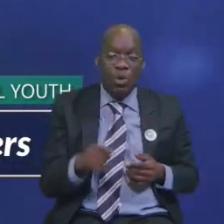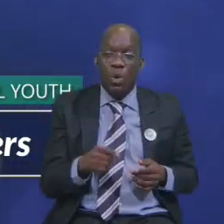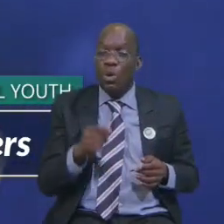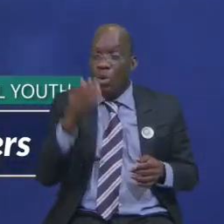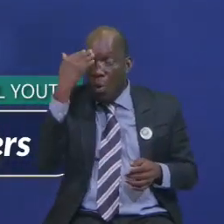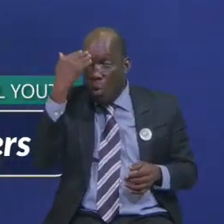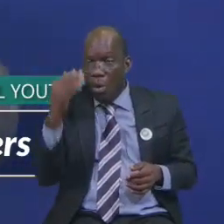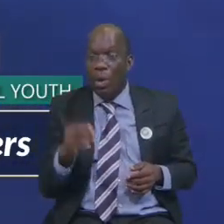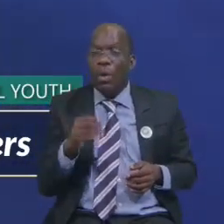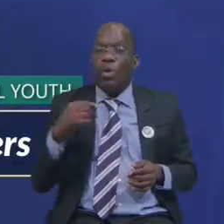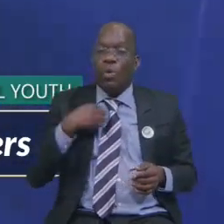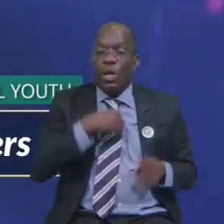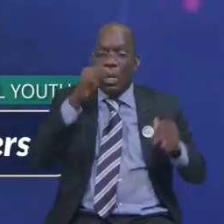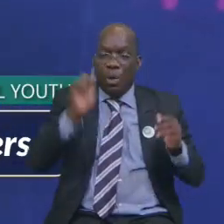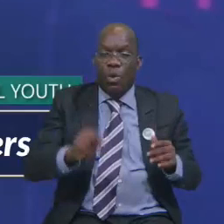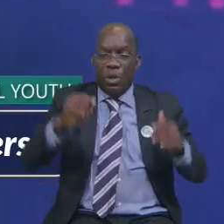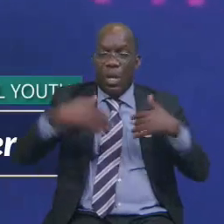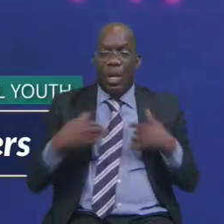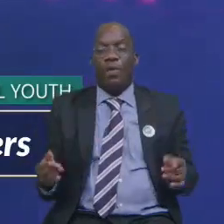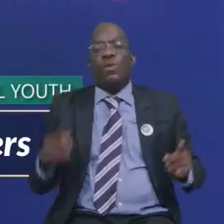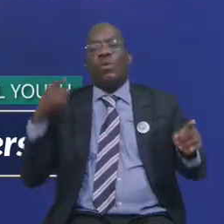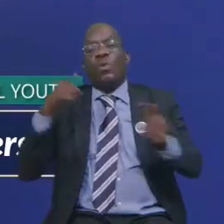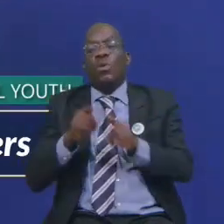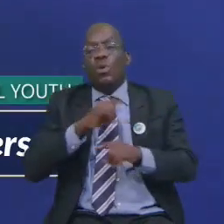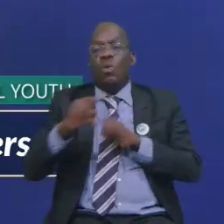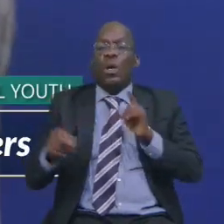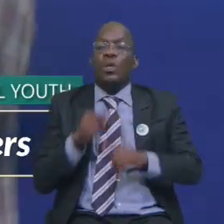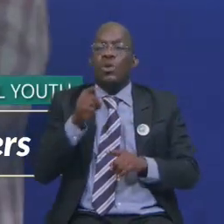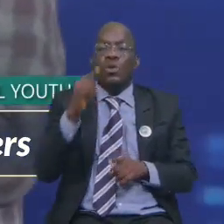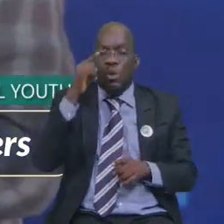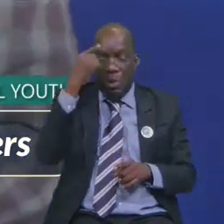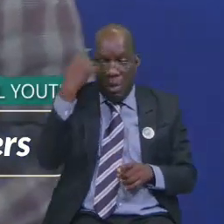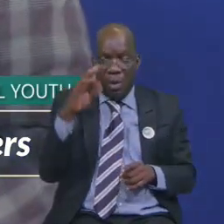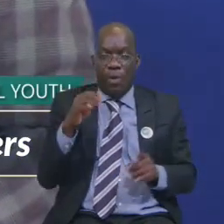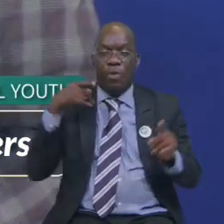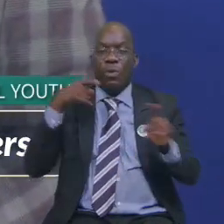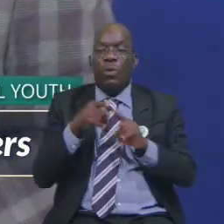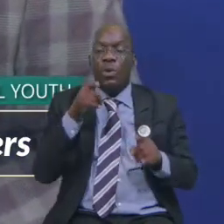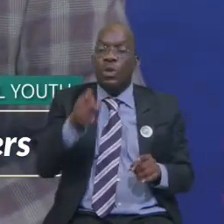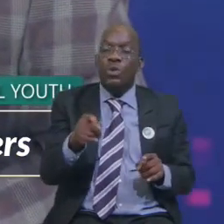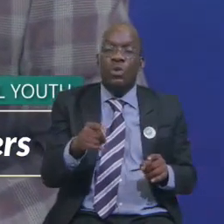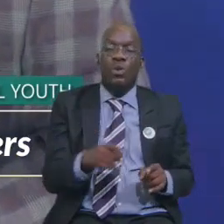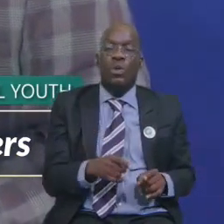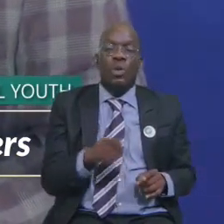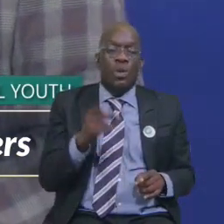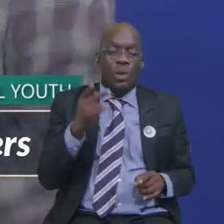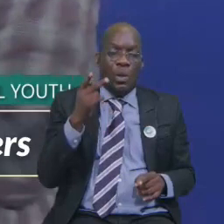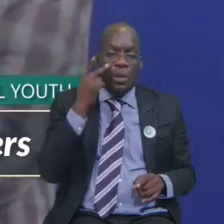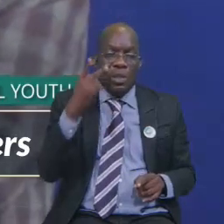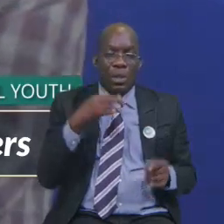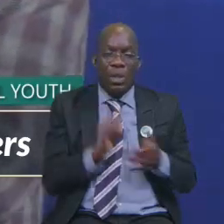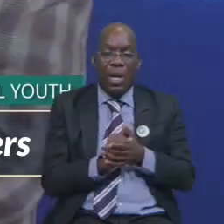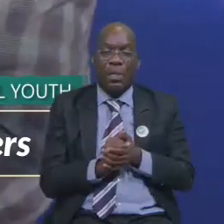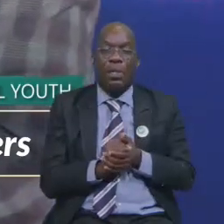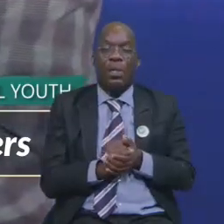have goal. And when you think of goal, you're thinking of you had that young girl of